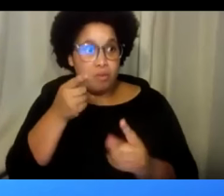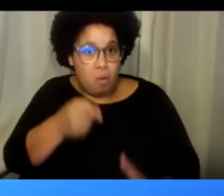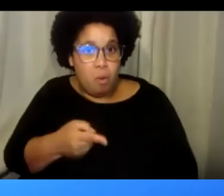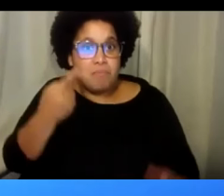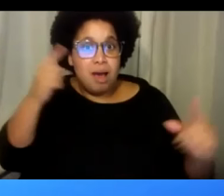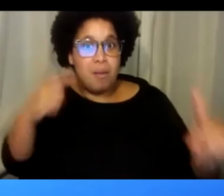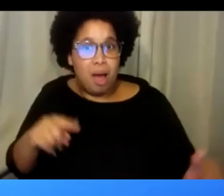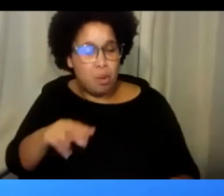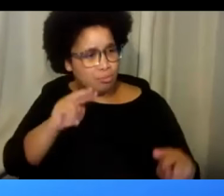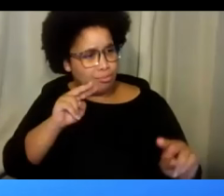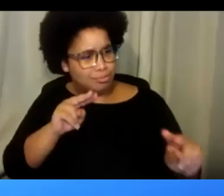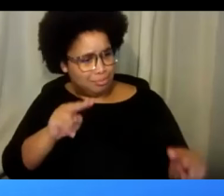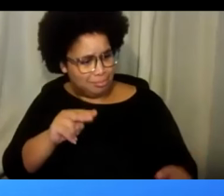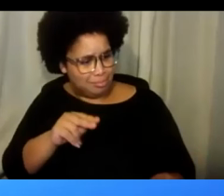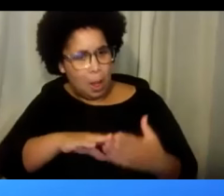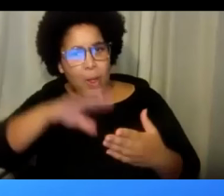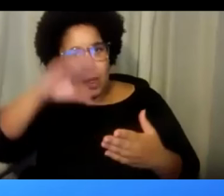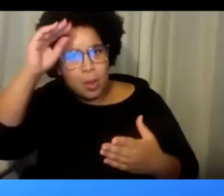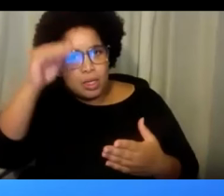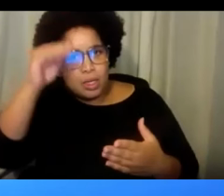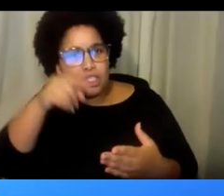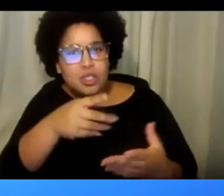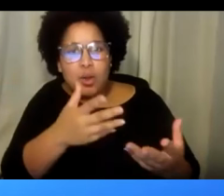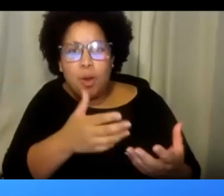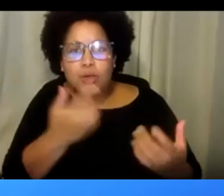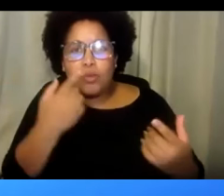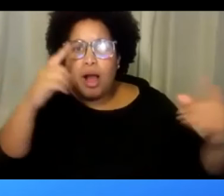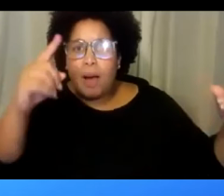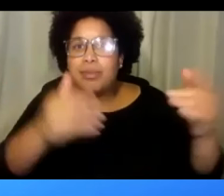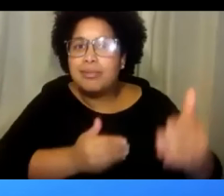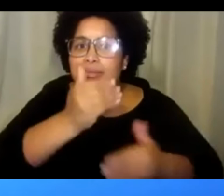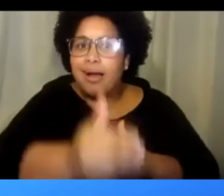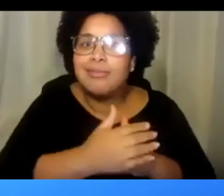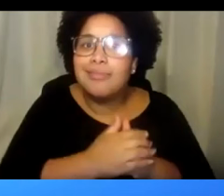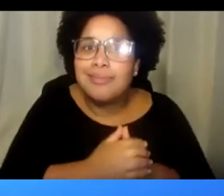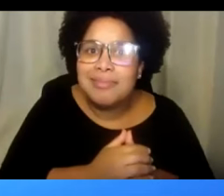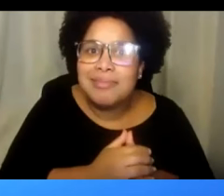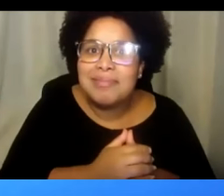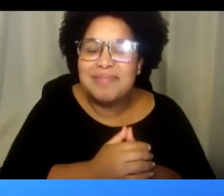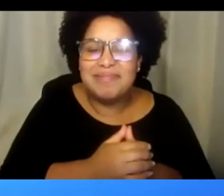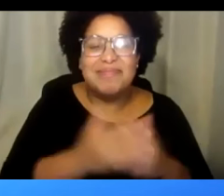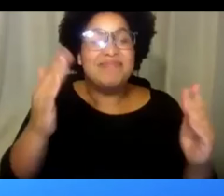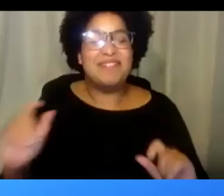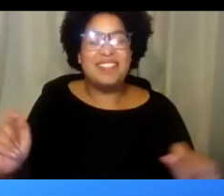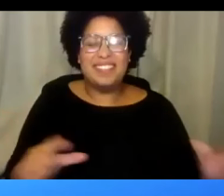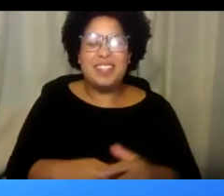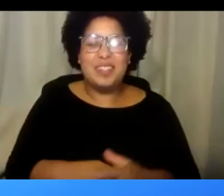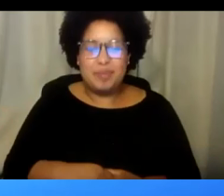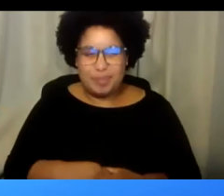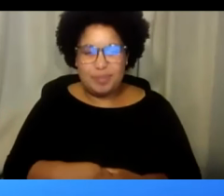we are looking forward to learning what she wants to accomplish next. Next slide, please.